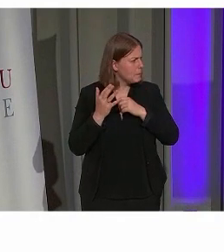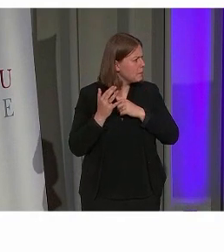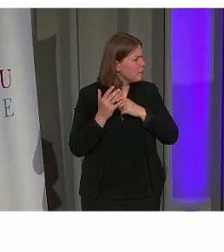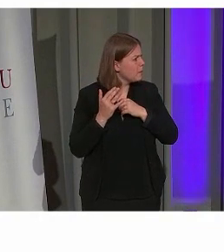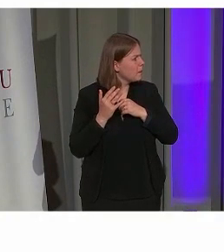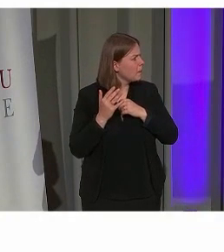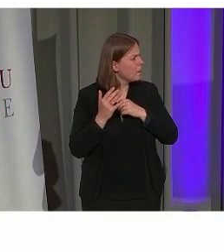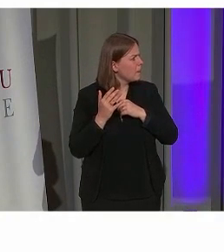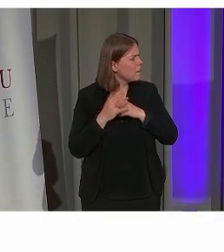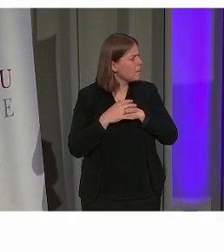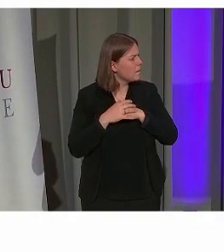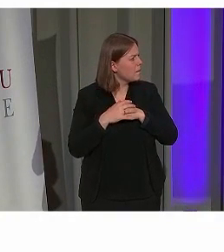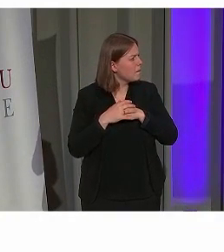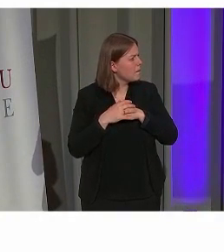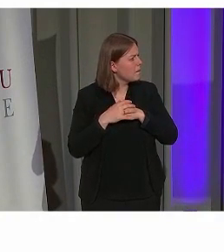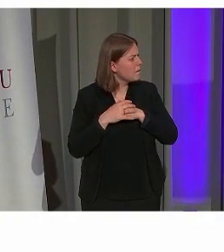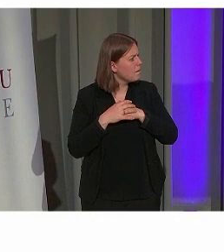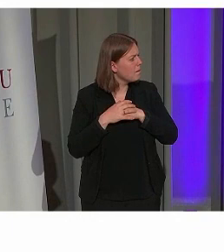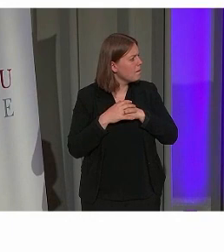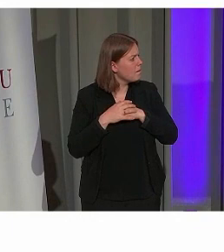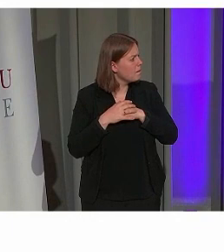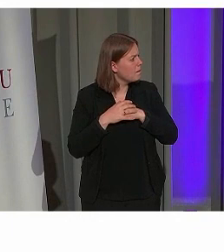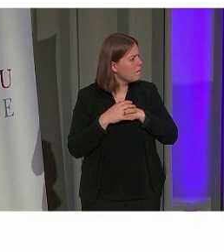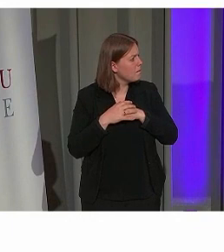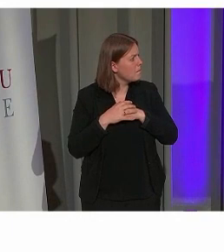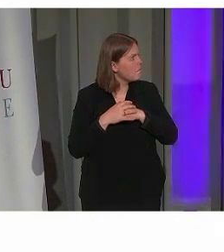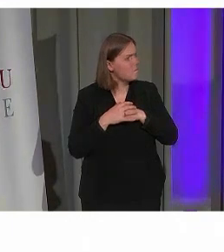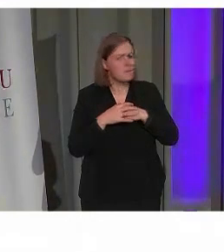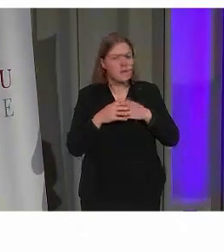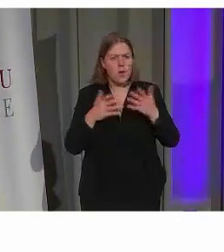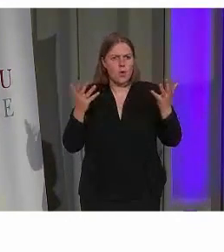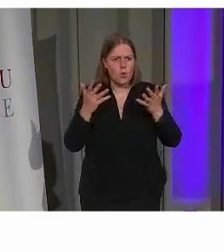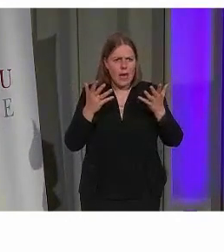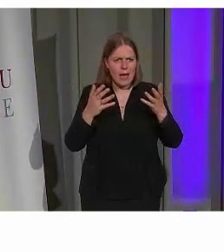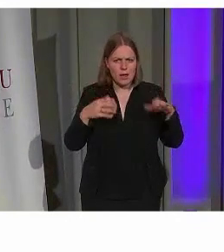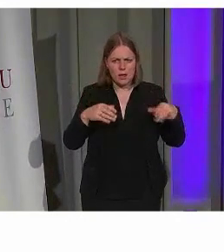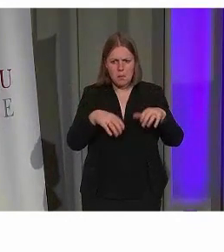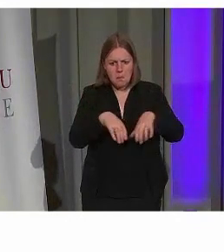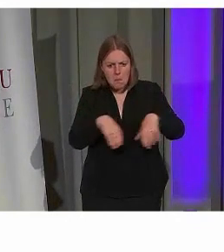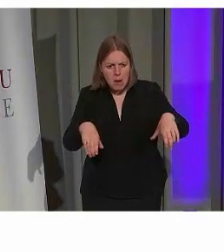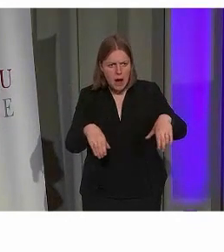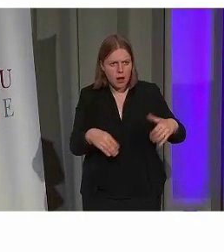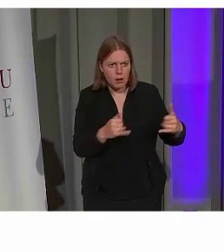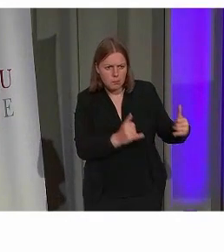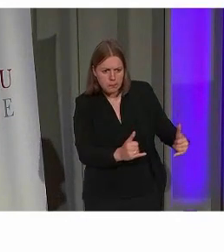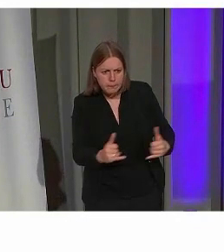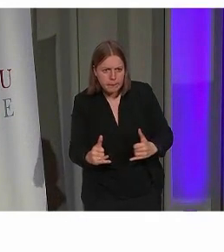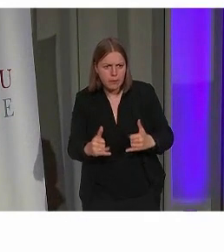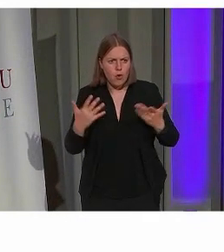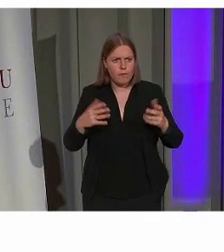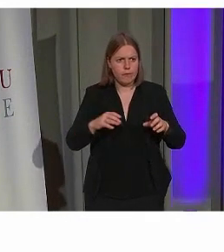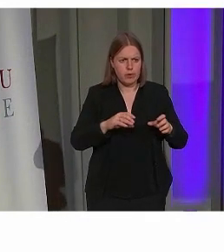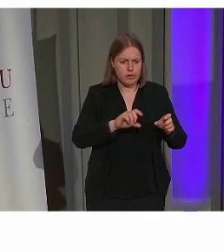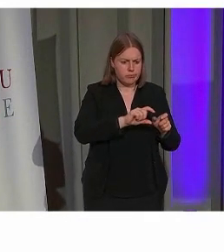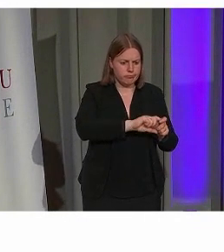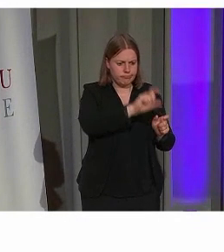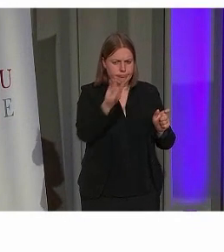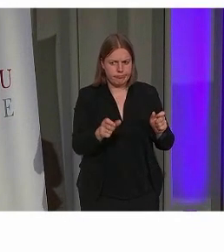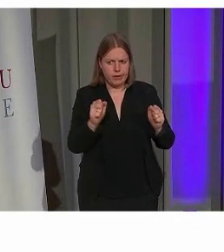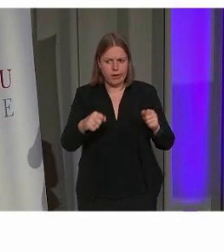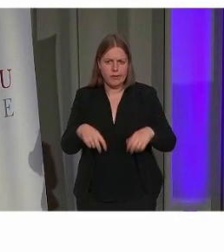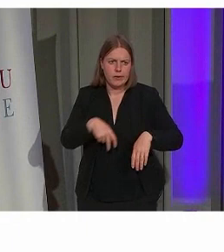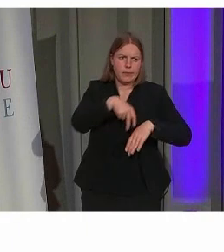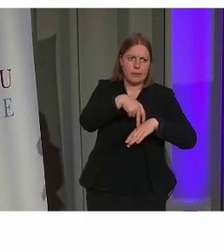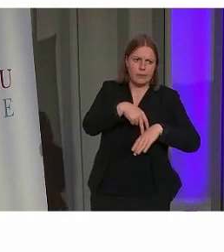the arrangement of benches and static supports in the